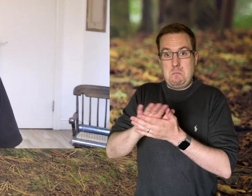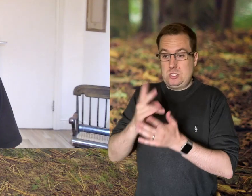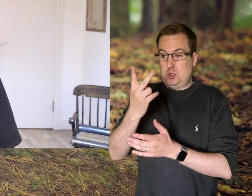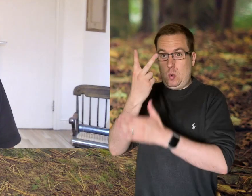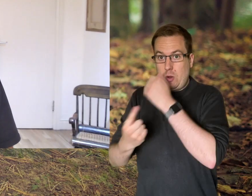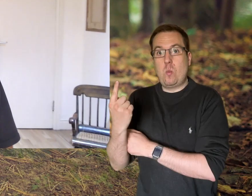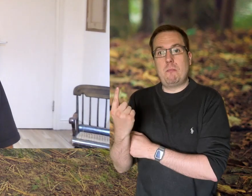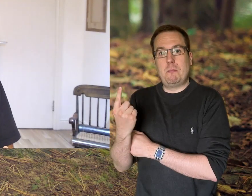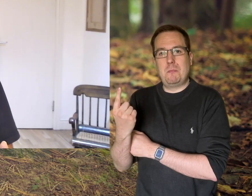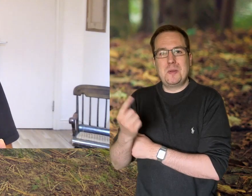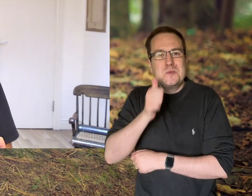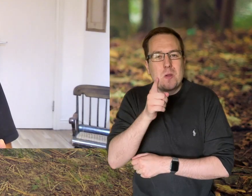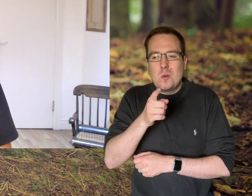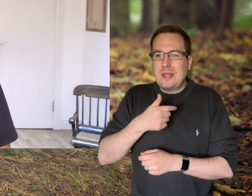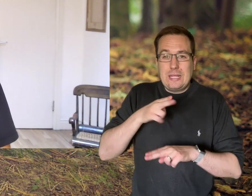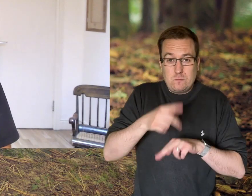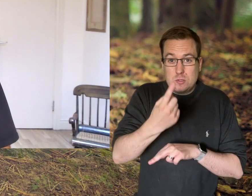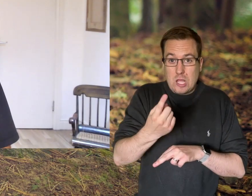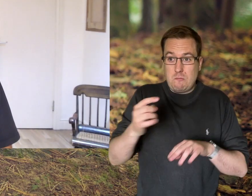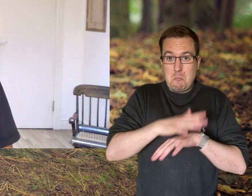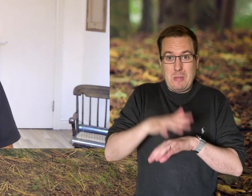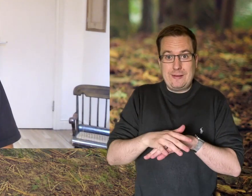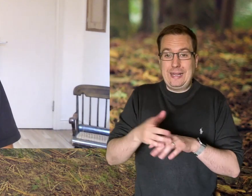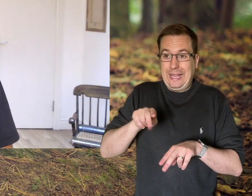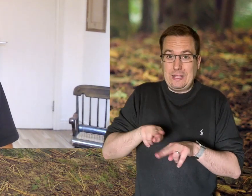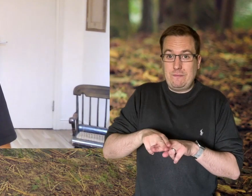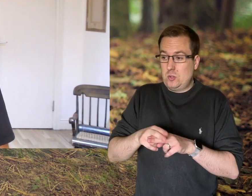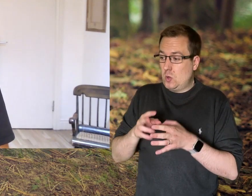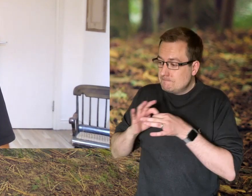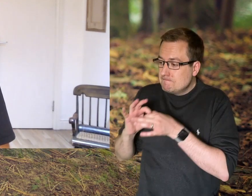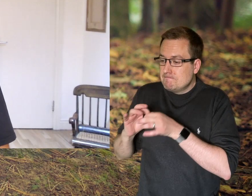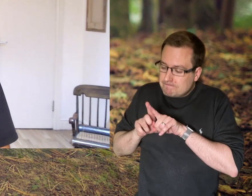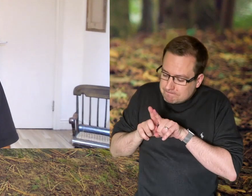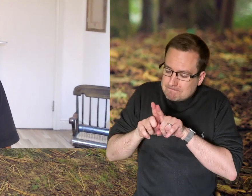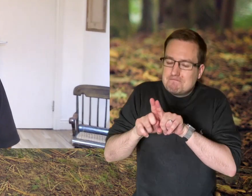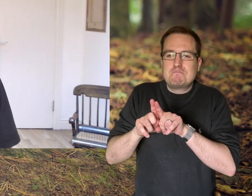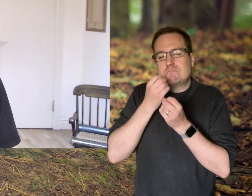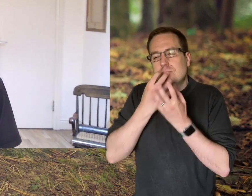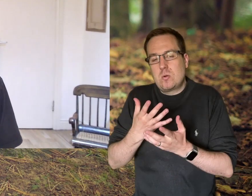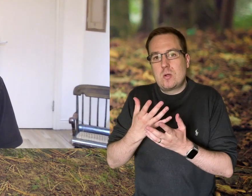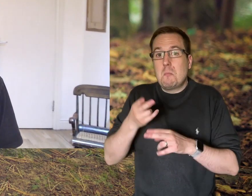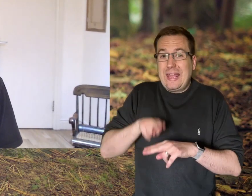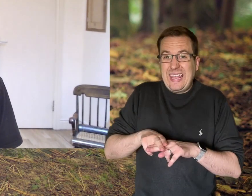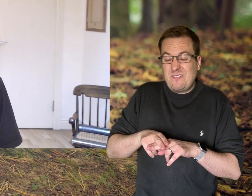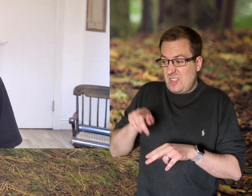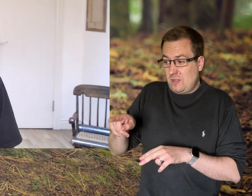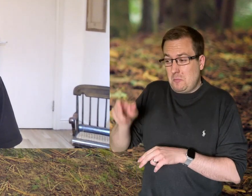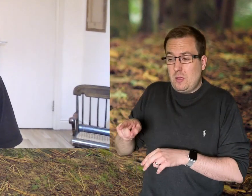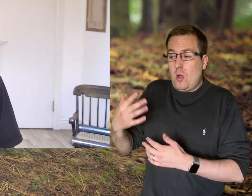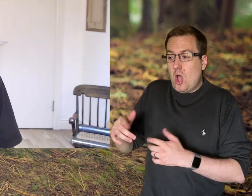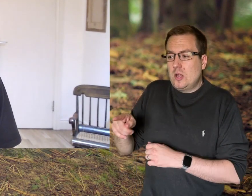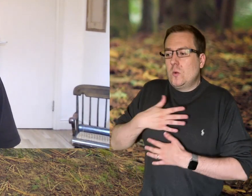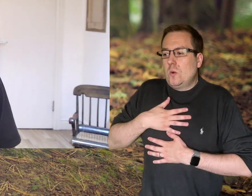step with your spouse, when you're in unity with them. But conversely, you know that when you wound your spouse,